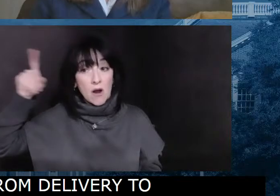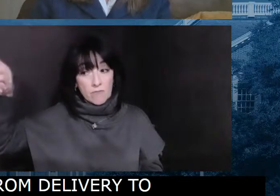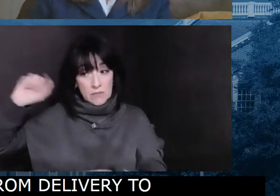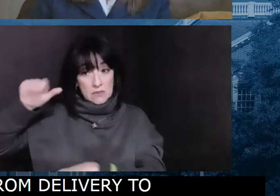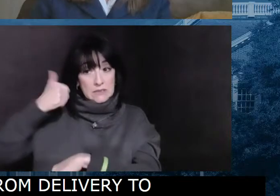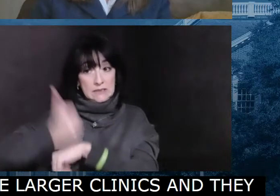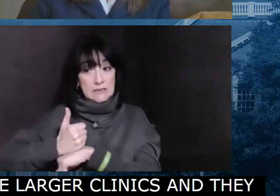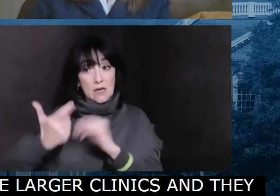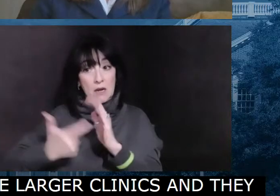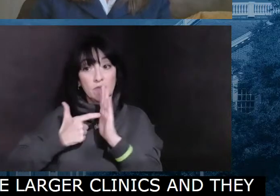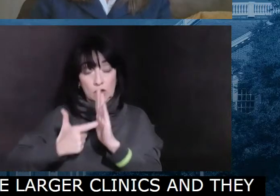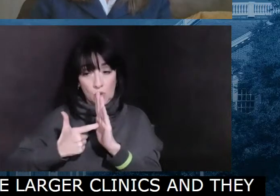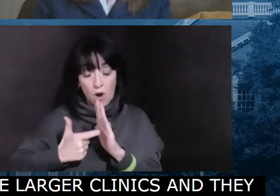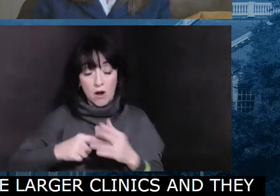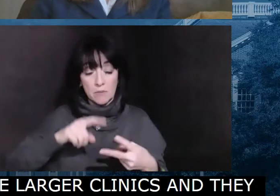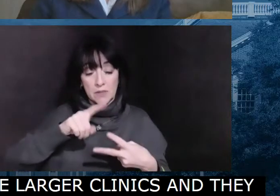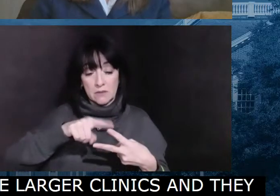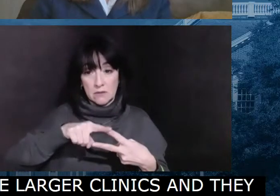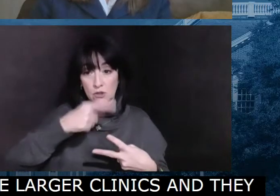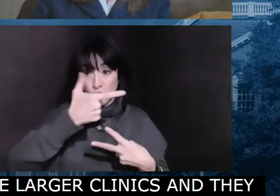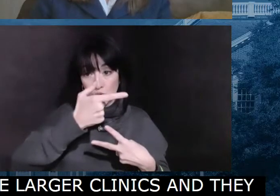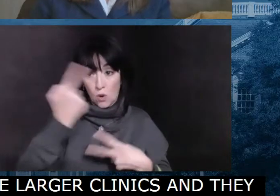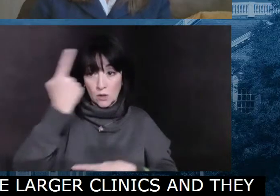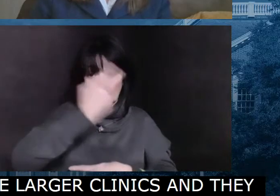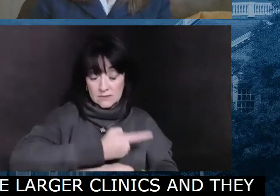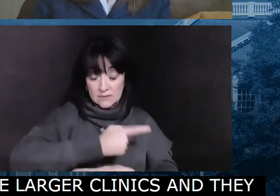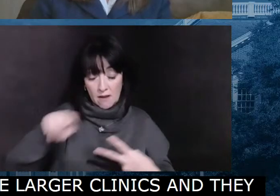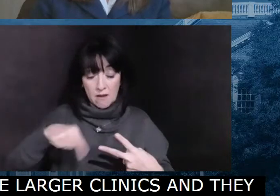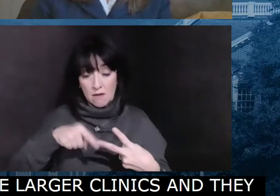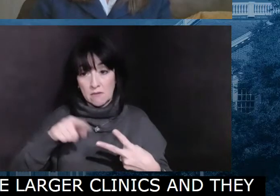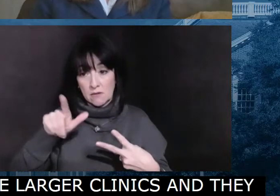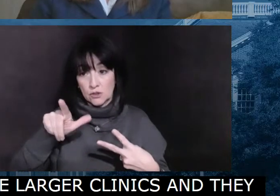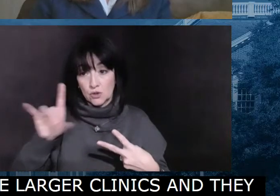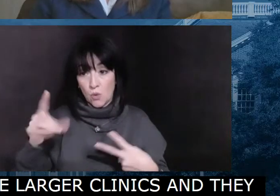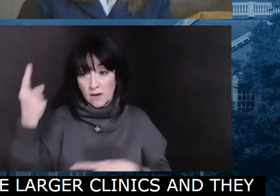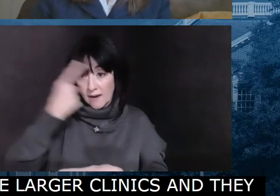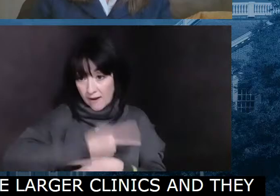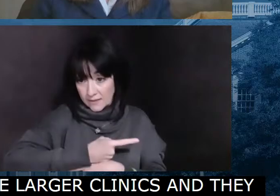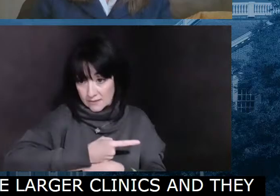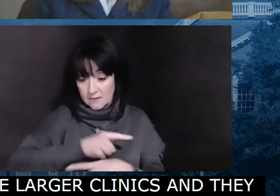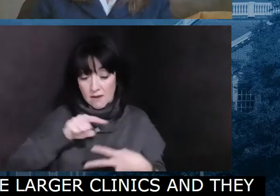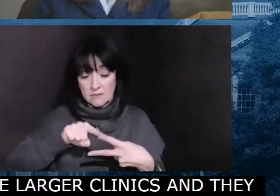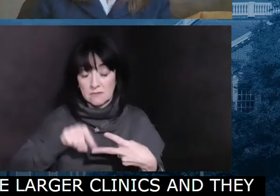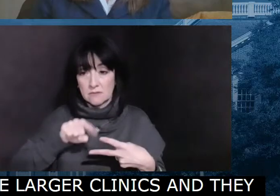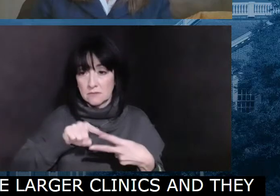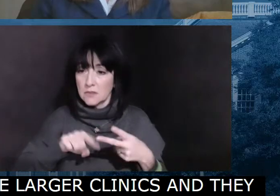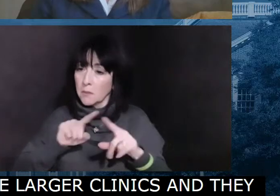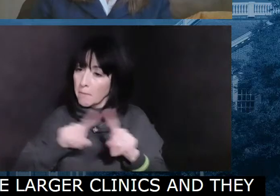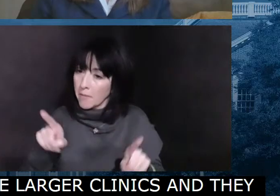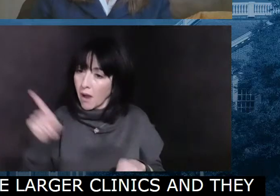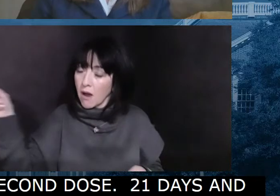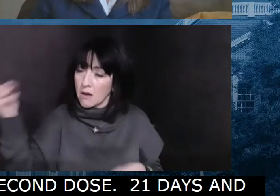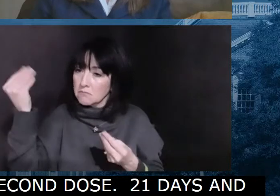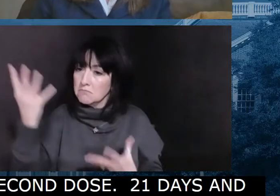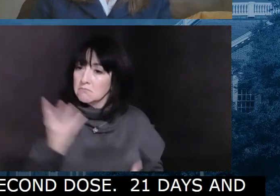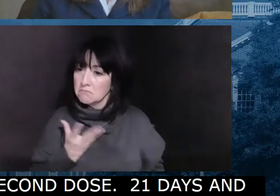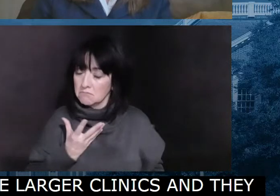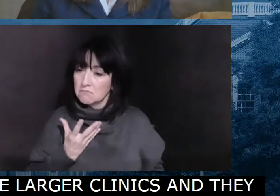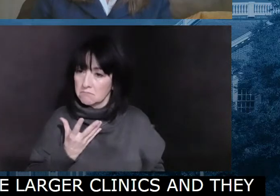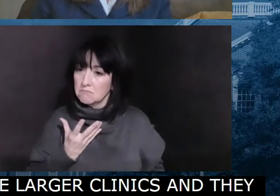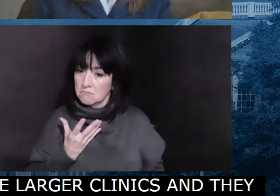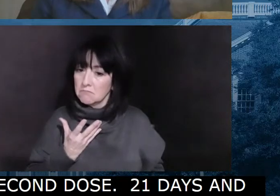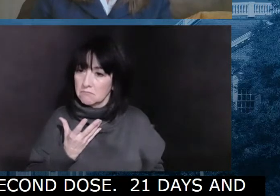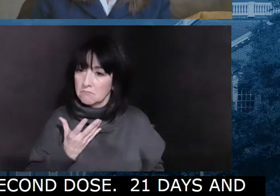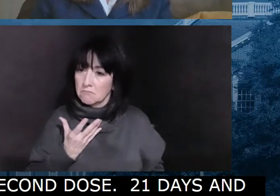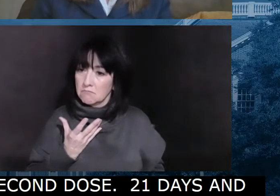days, 24 days beyond that. We have a window up to what we